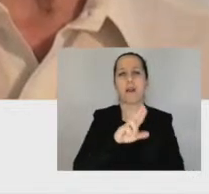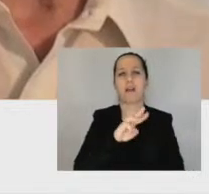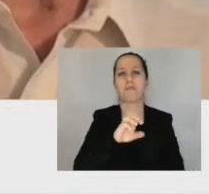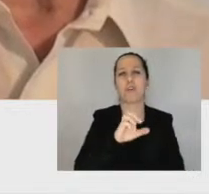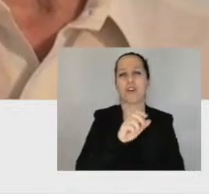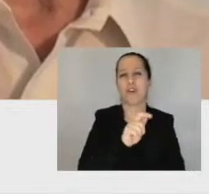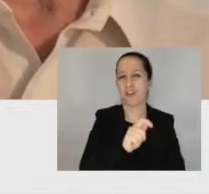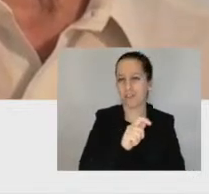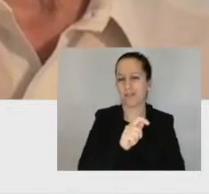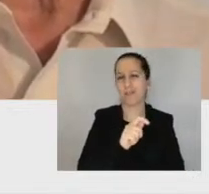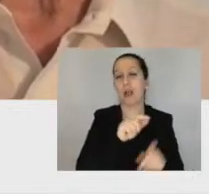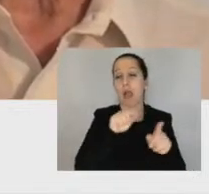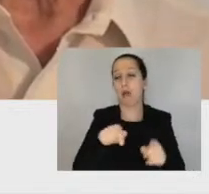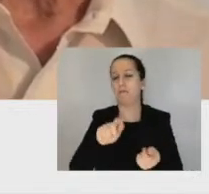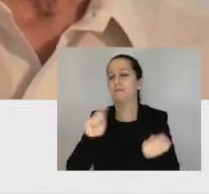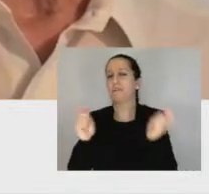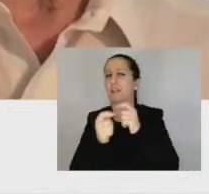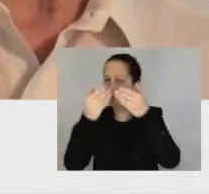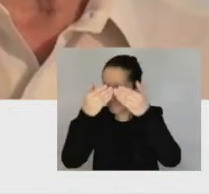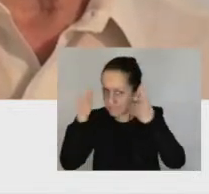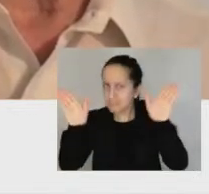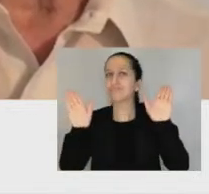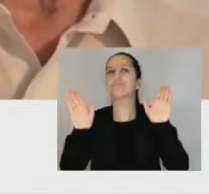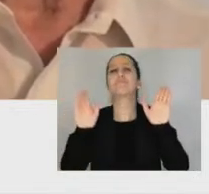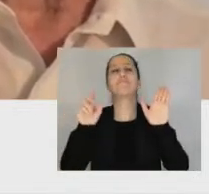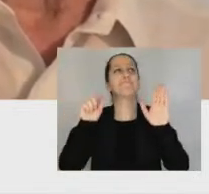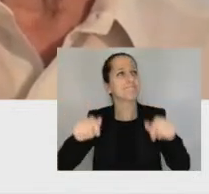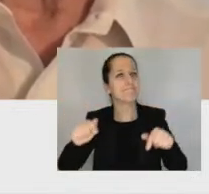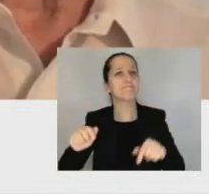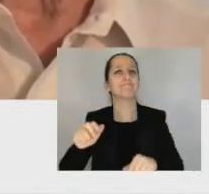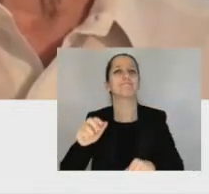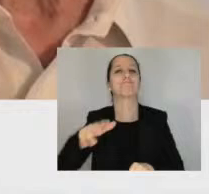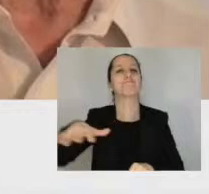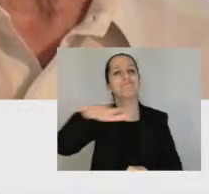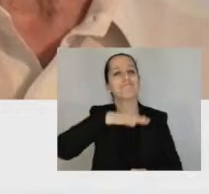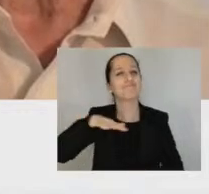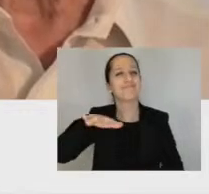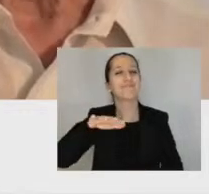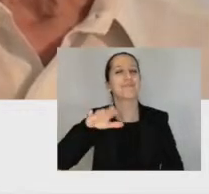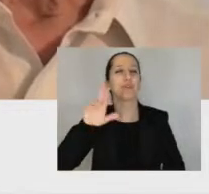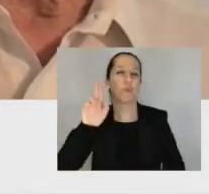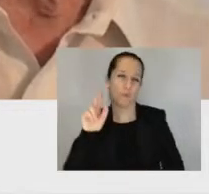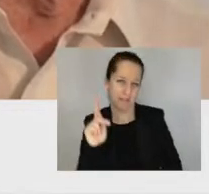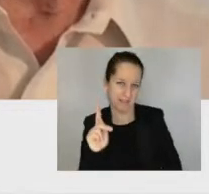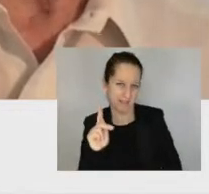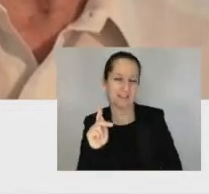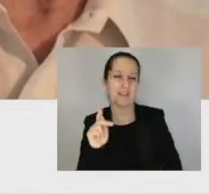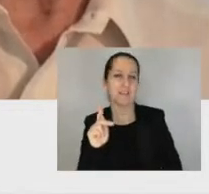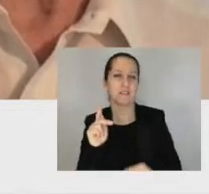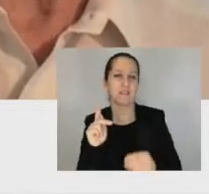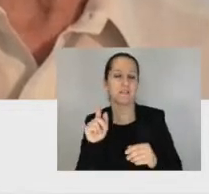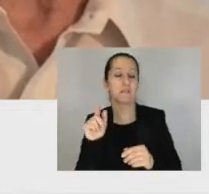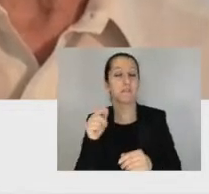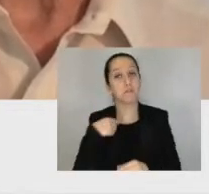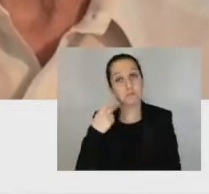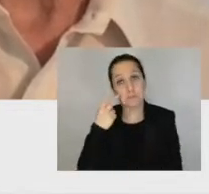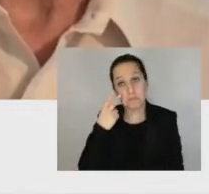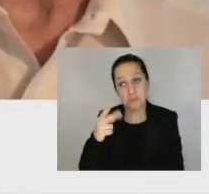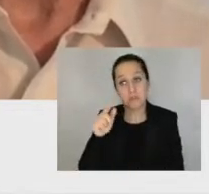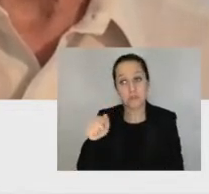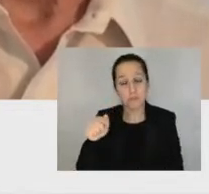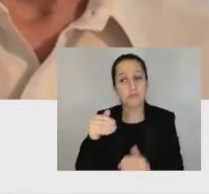You can see why I might have some interest in the outcome of the election on July the 4th.